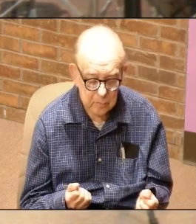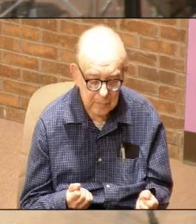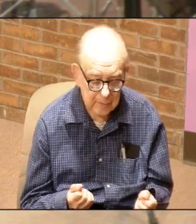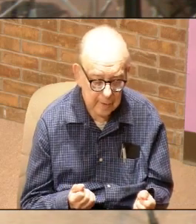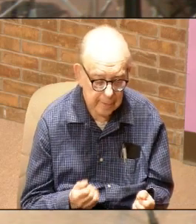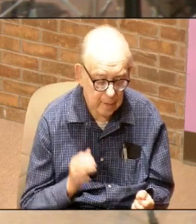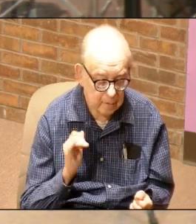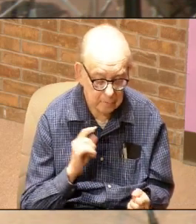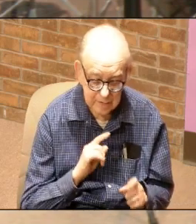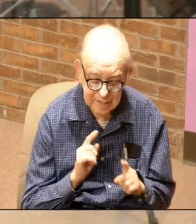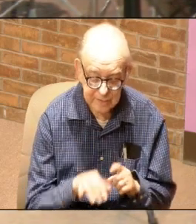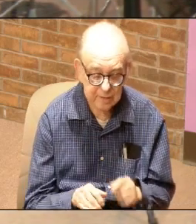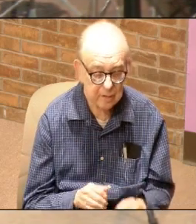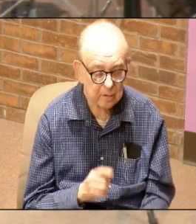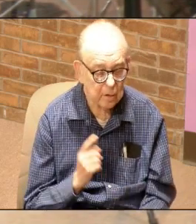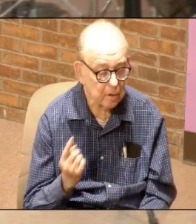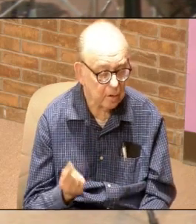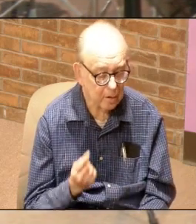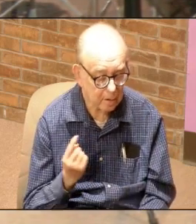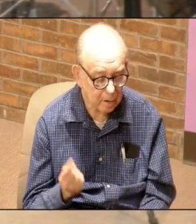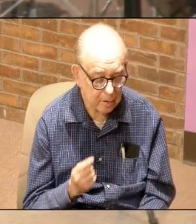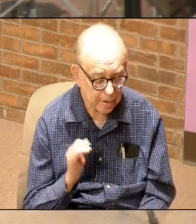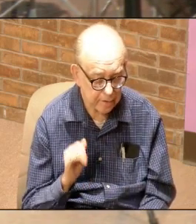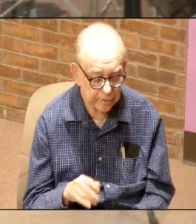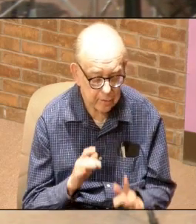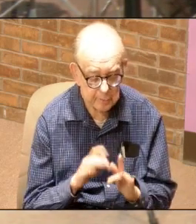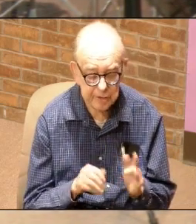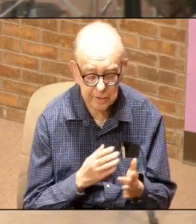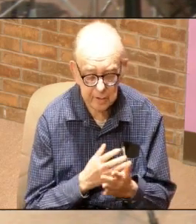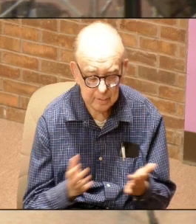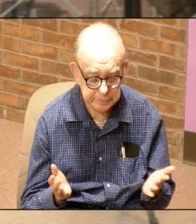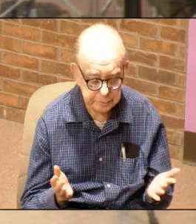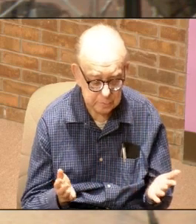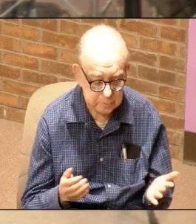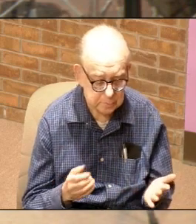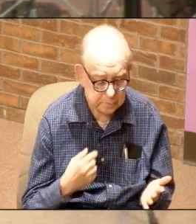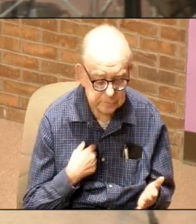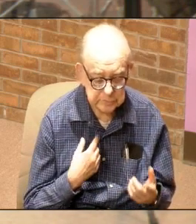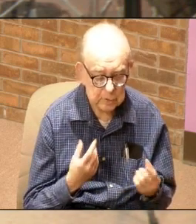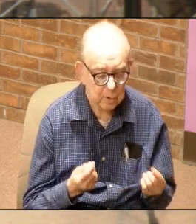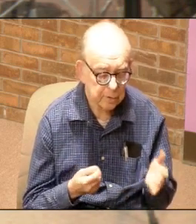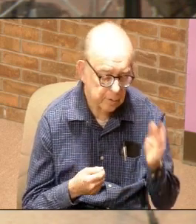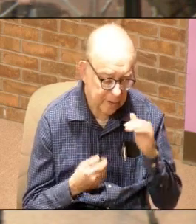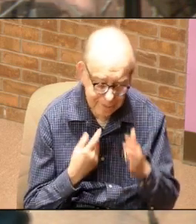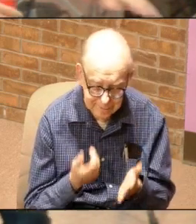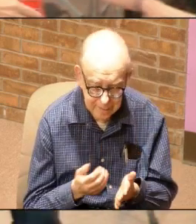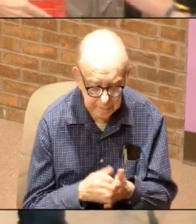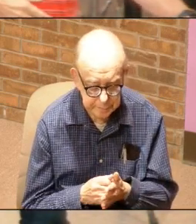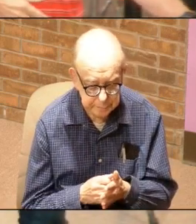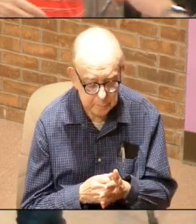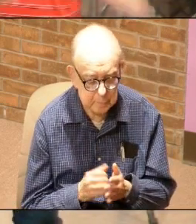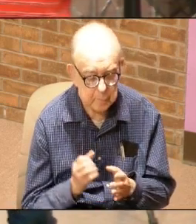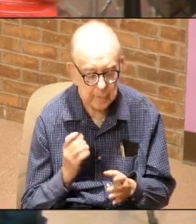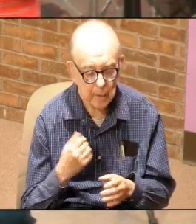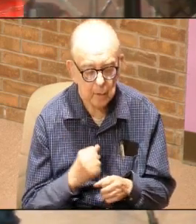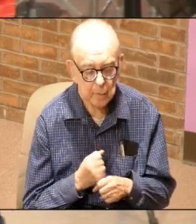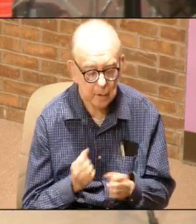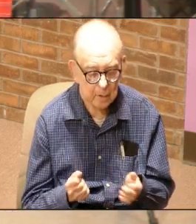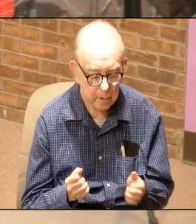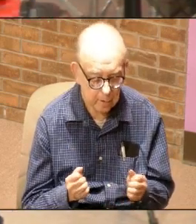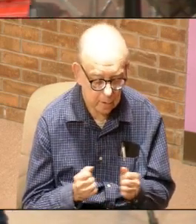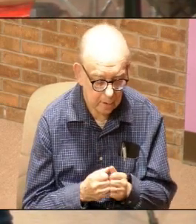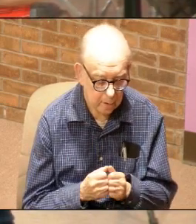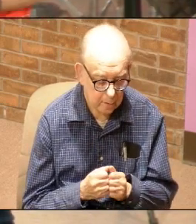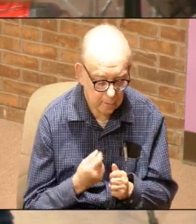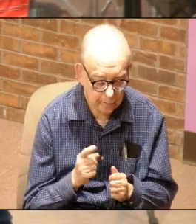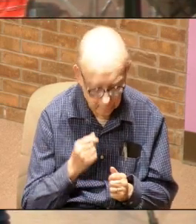but he's still lonely. He's still missing. And he said, so what will I do? I will create